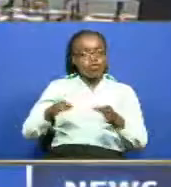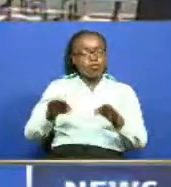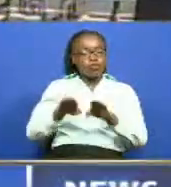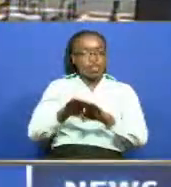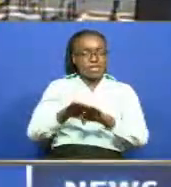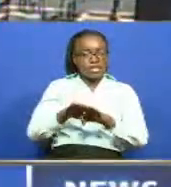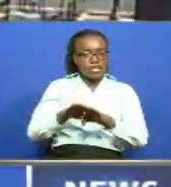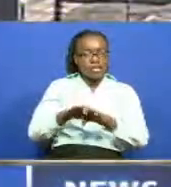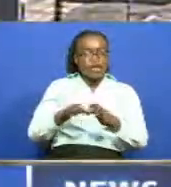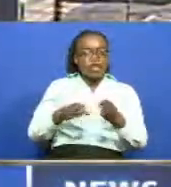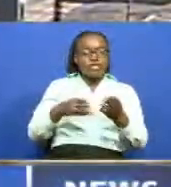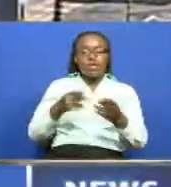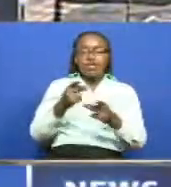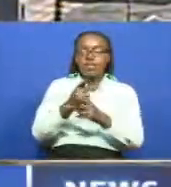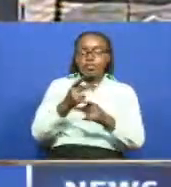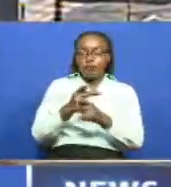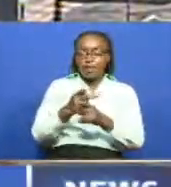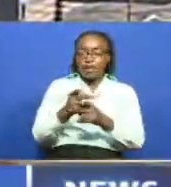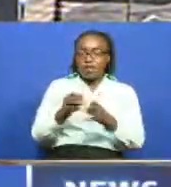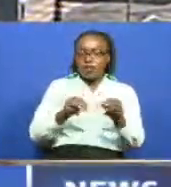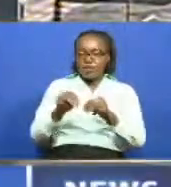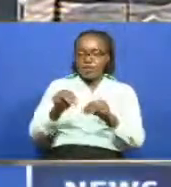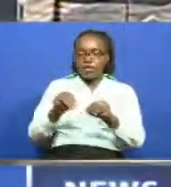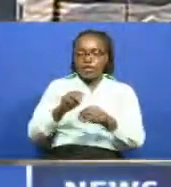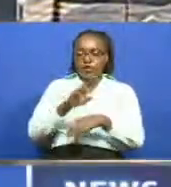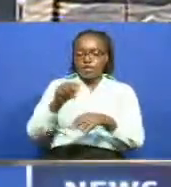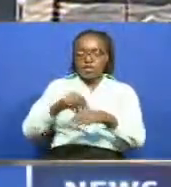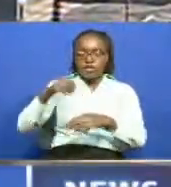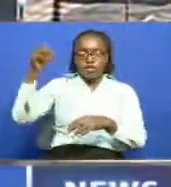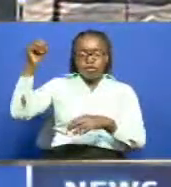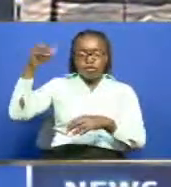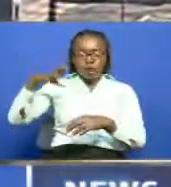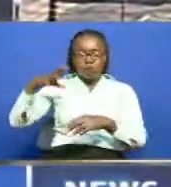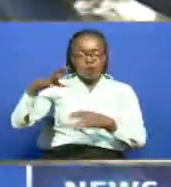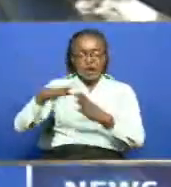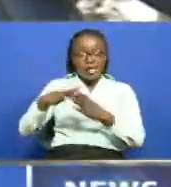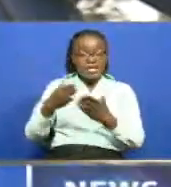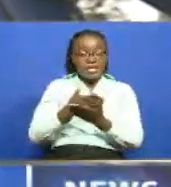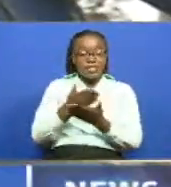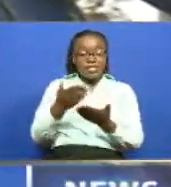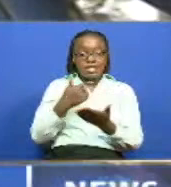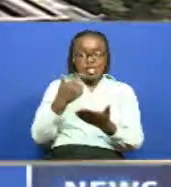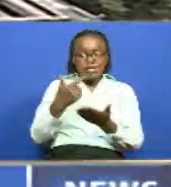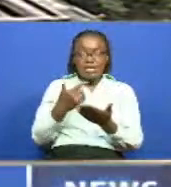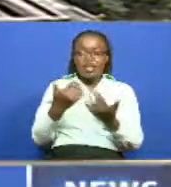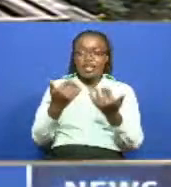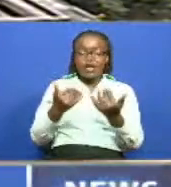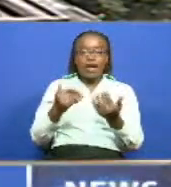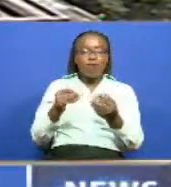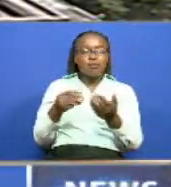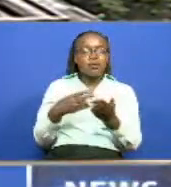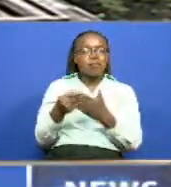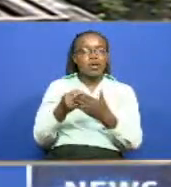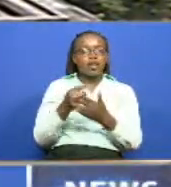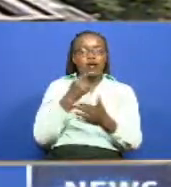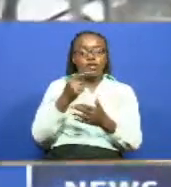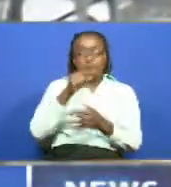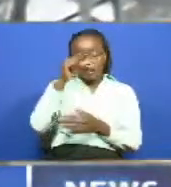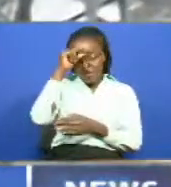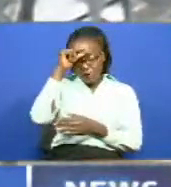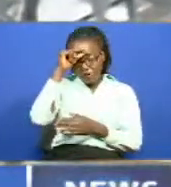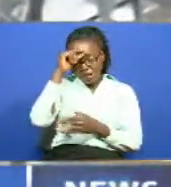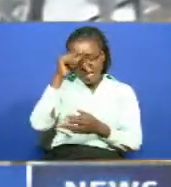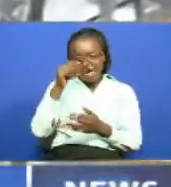purchases and maintenance of the national grid. In its submissions, the utility firm says the current power tariffs that had been ordered by the government had